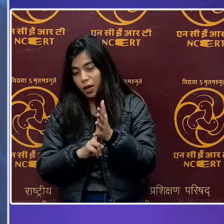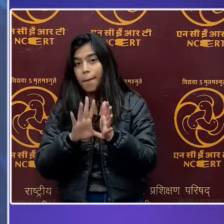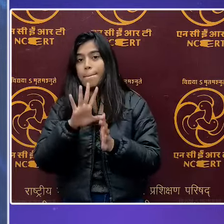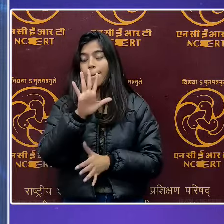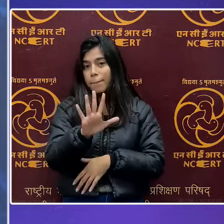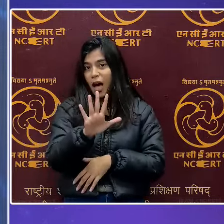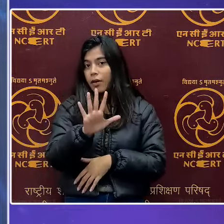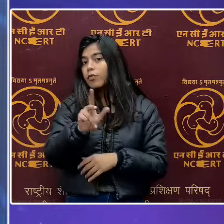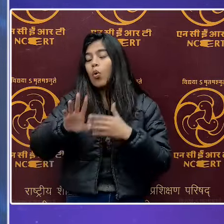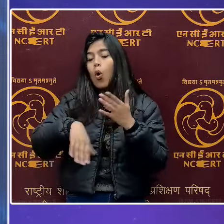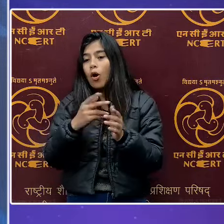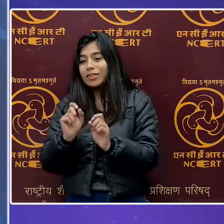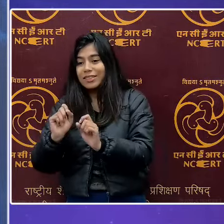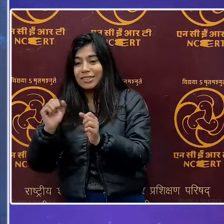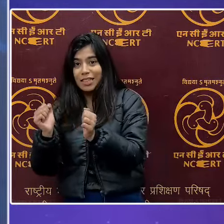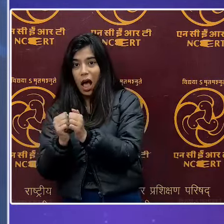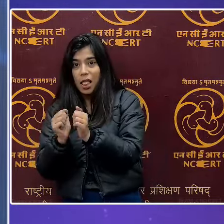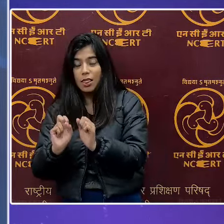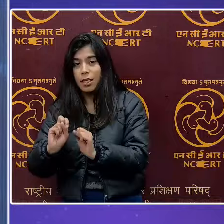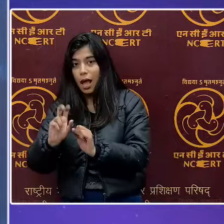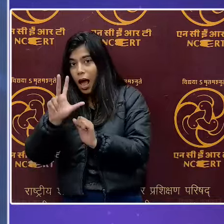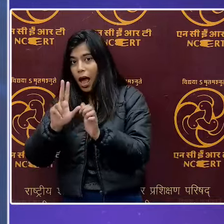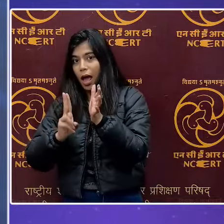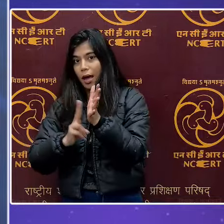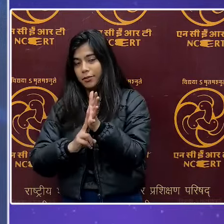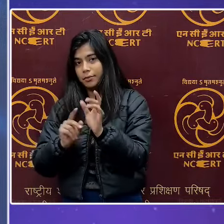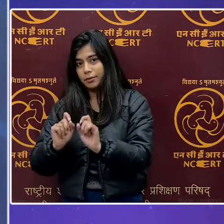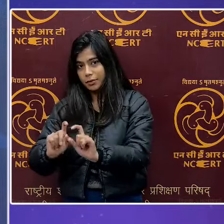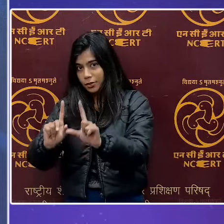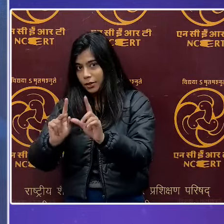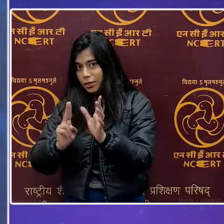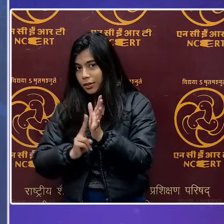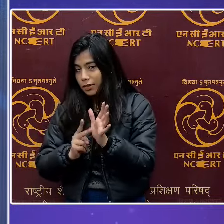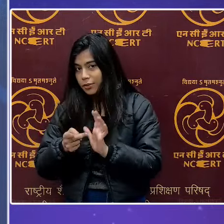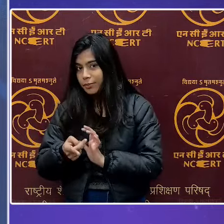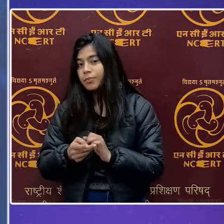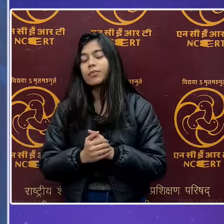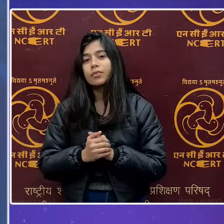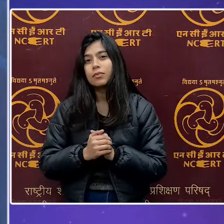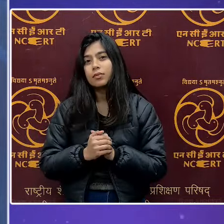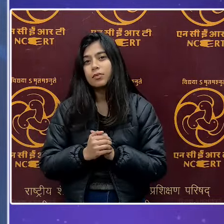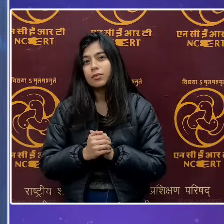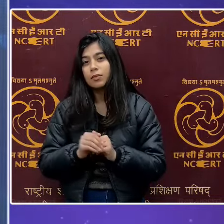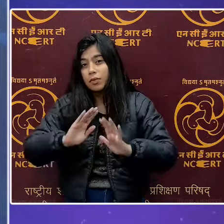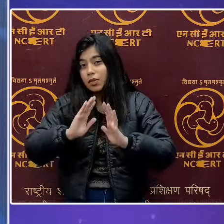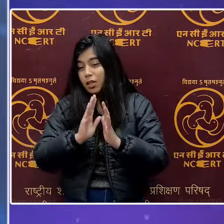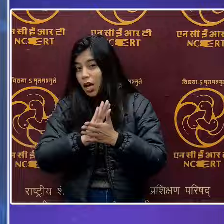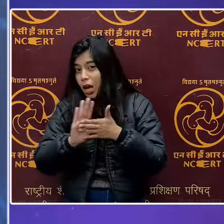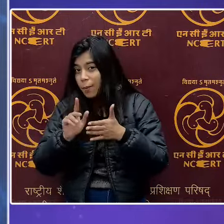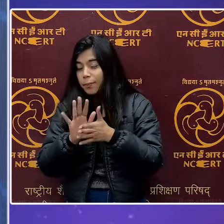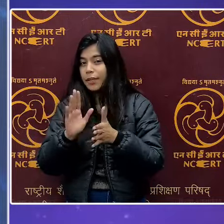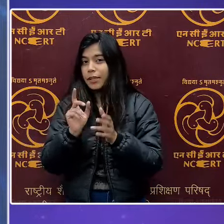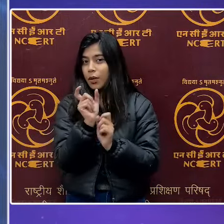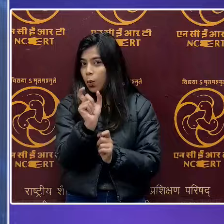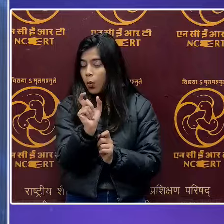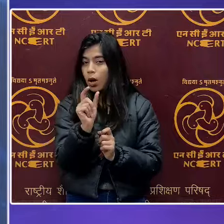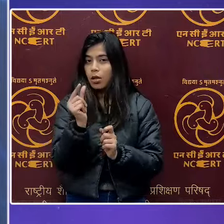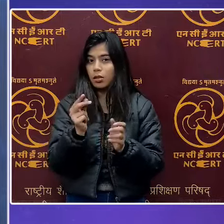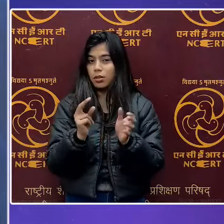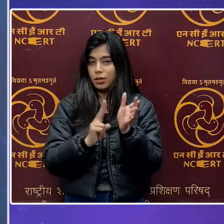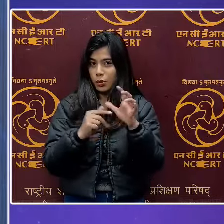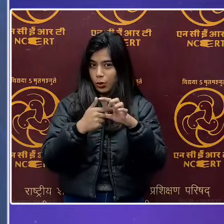N. But if we write the complete word Newton, then it will be small n. It will begin with